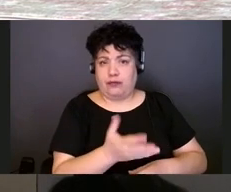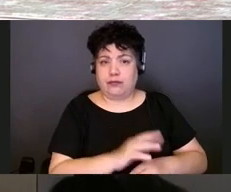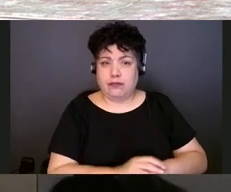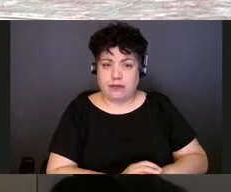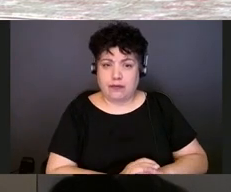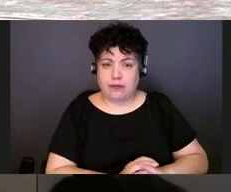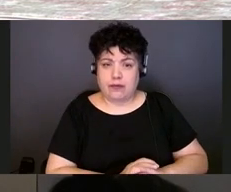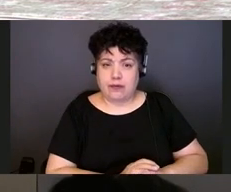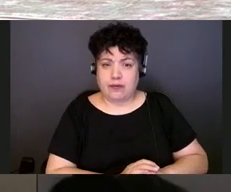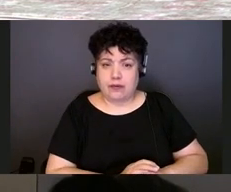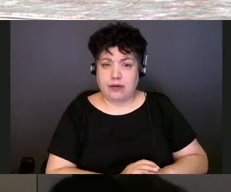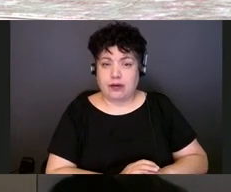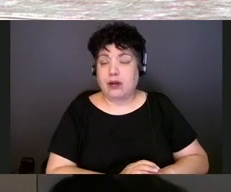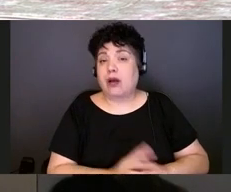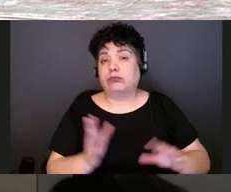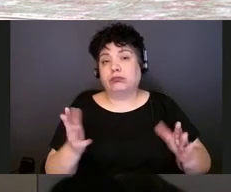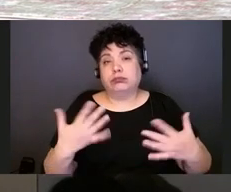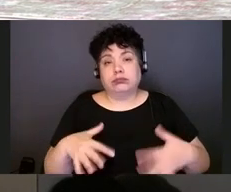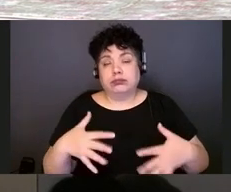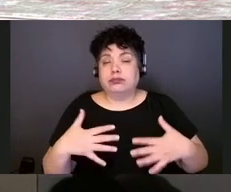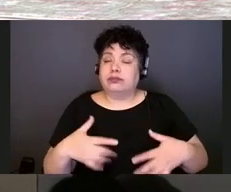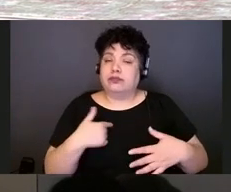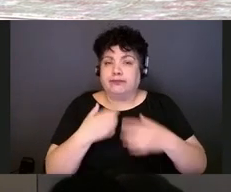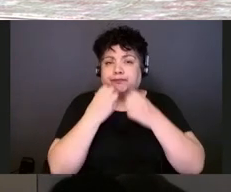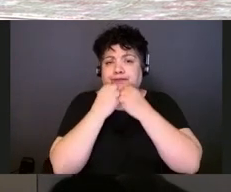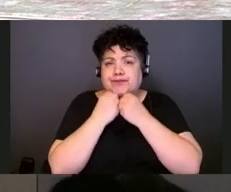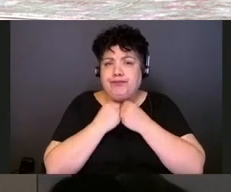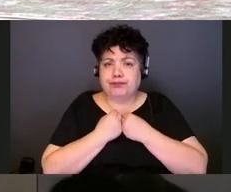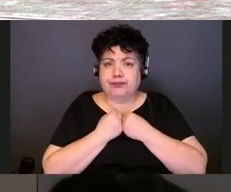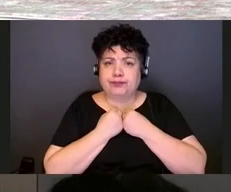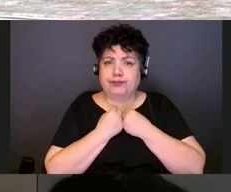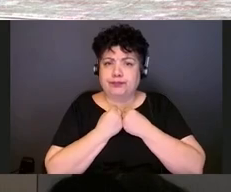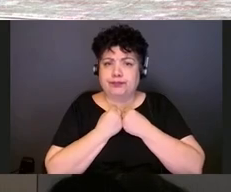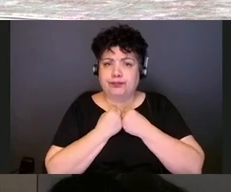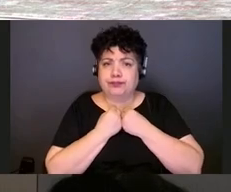There is so much love there, yeah, that